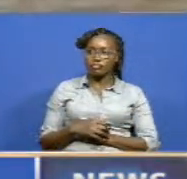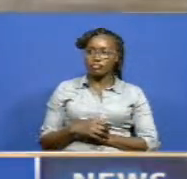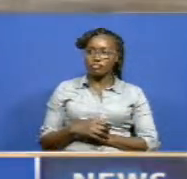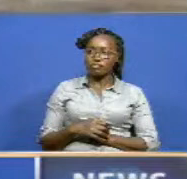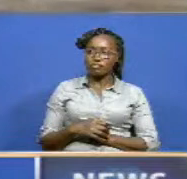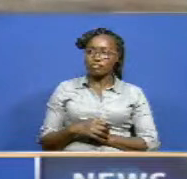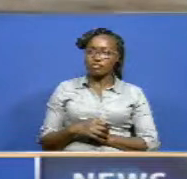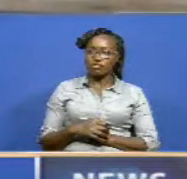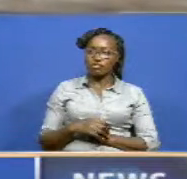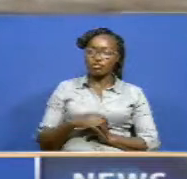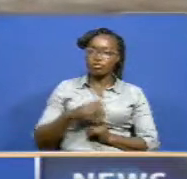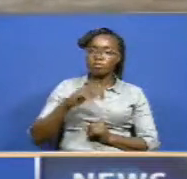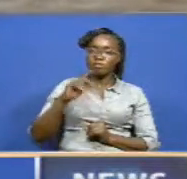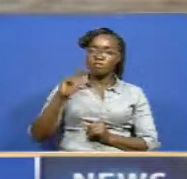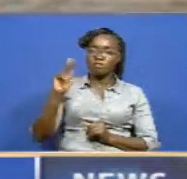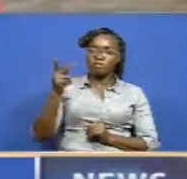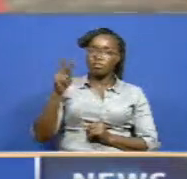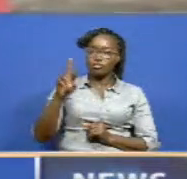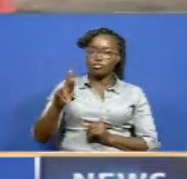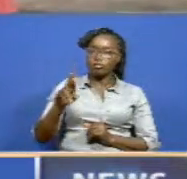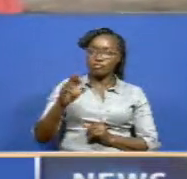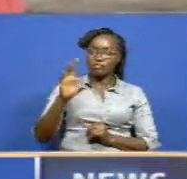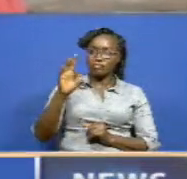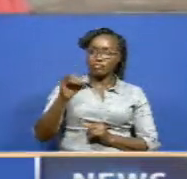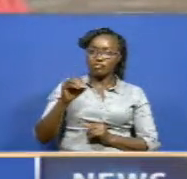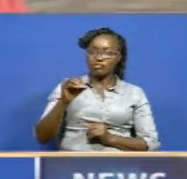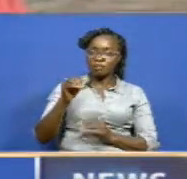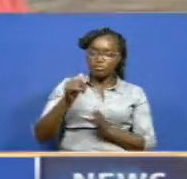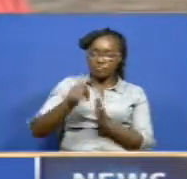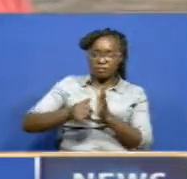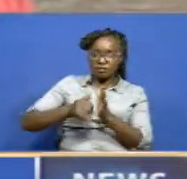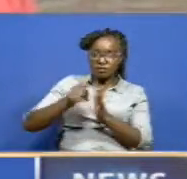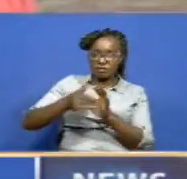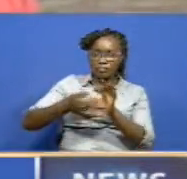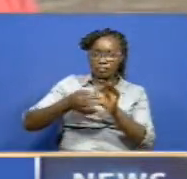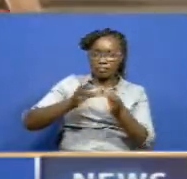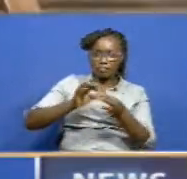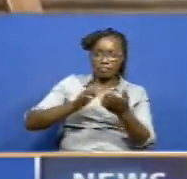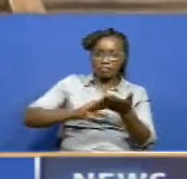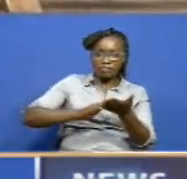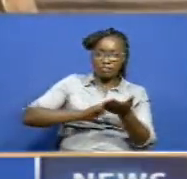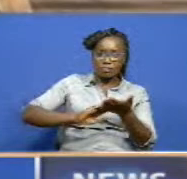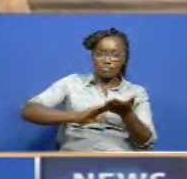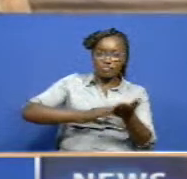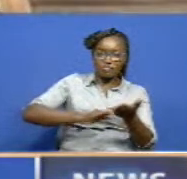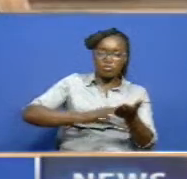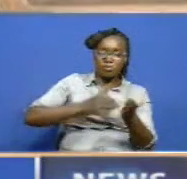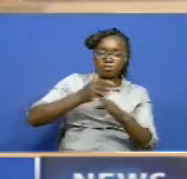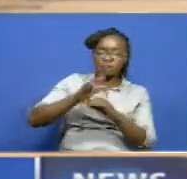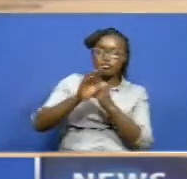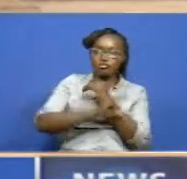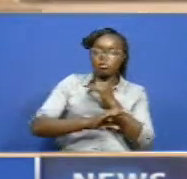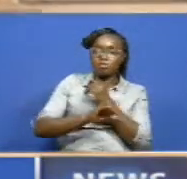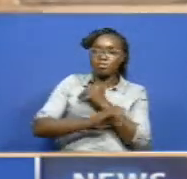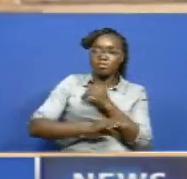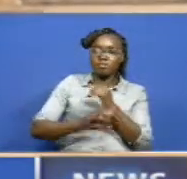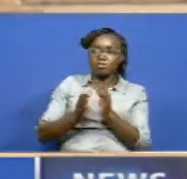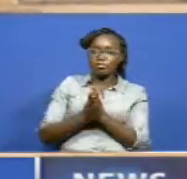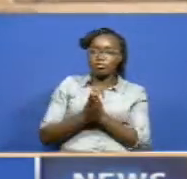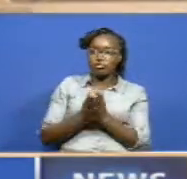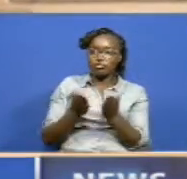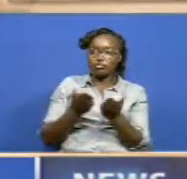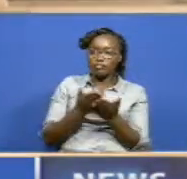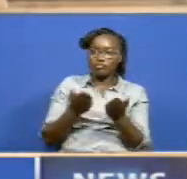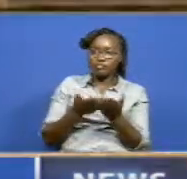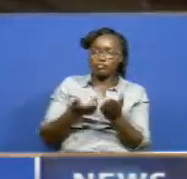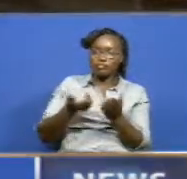The Kenya Railways is refurbishing over 30 locomotives in preparation to scale up train services across the country. The Parastatal plans to